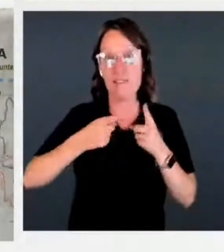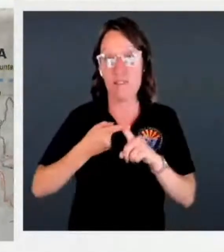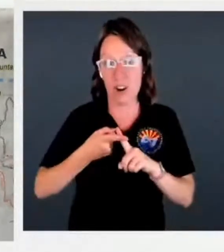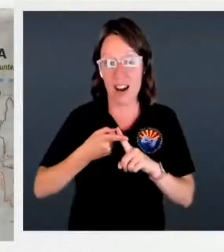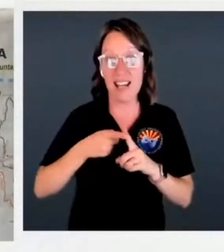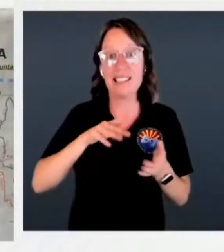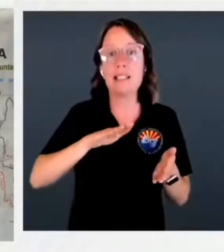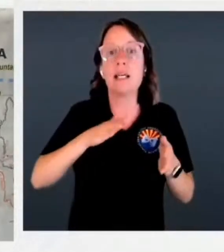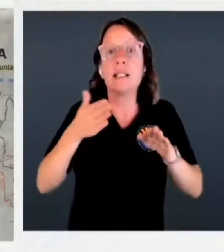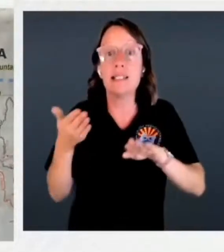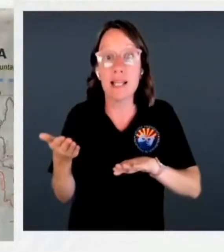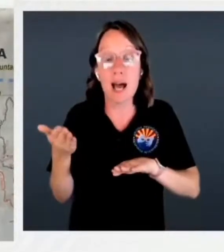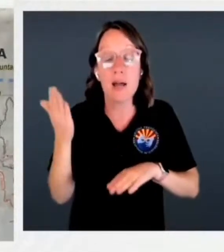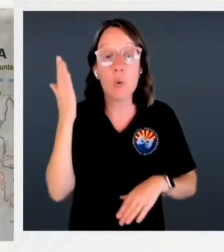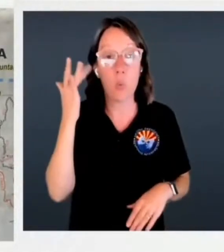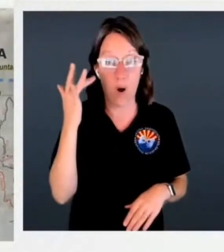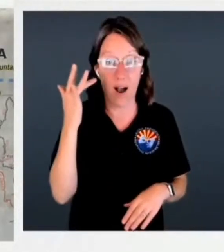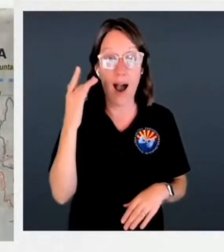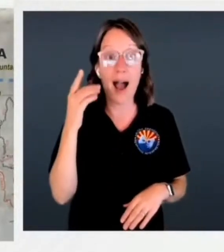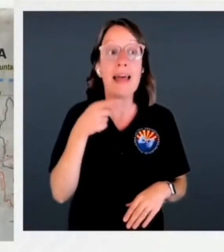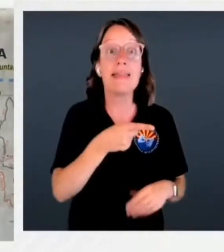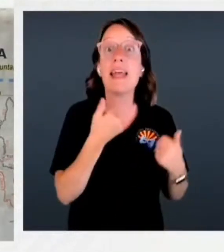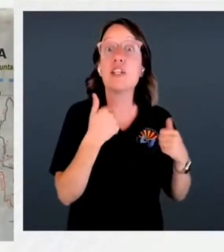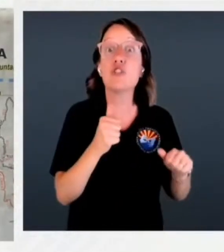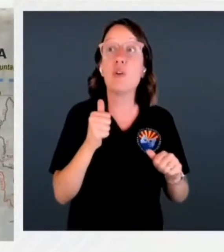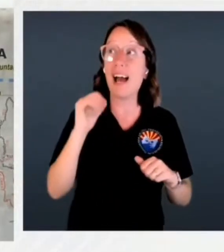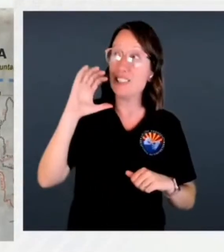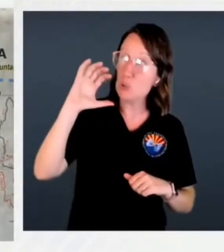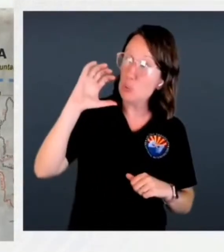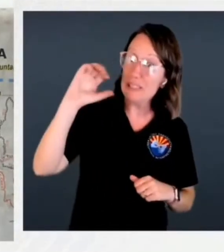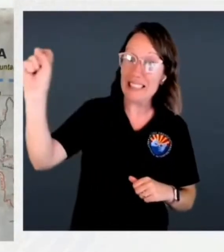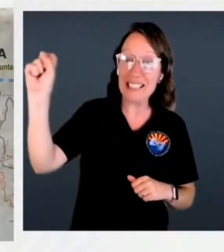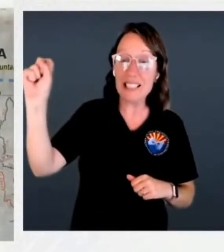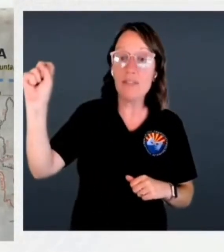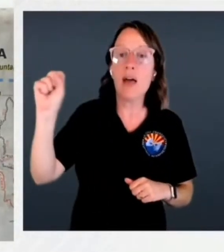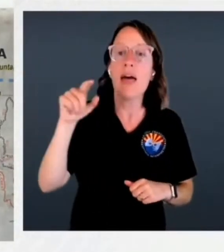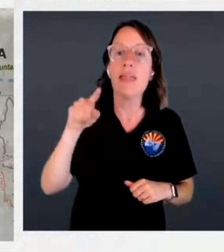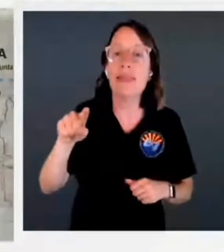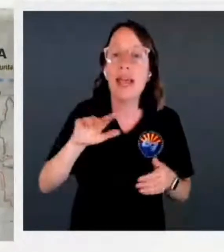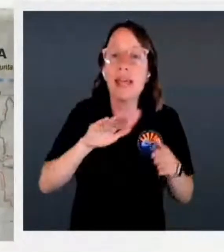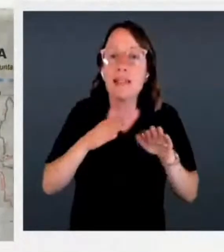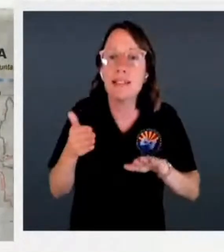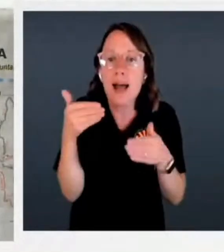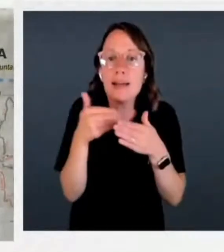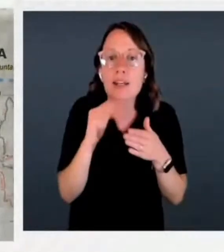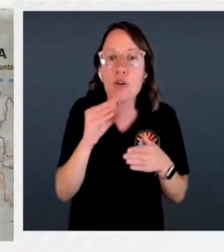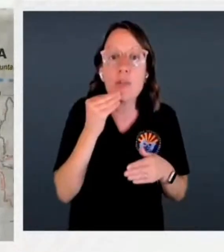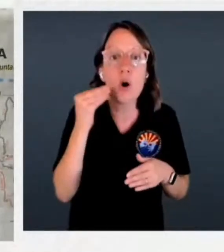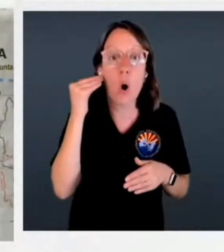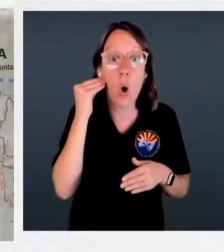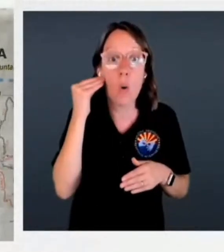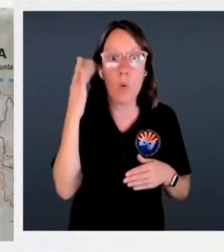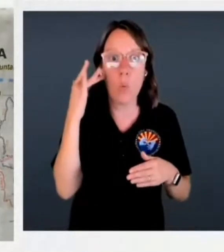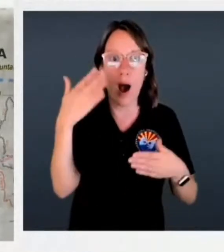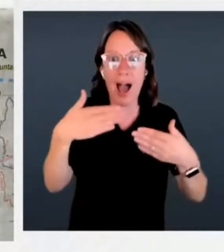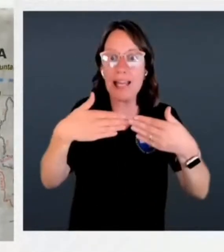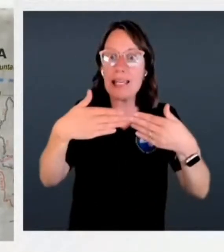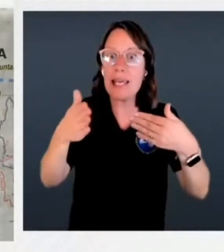they couldn't see their way out to get out of their driveway, died in their driveway. Another died running from his home in his